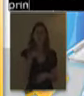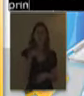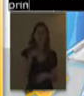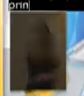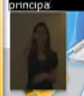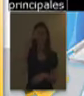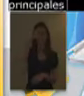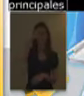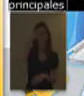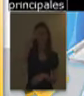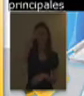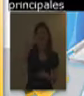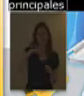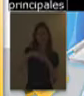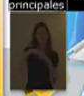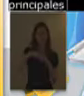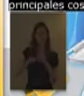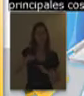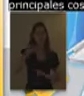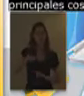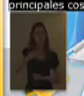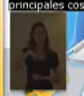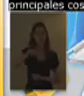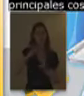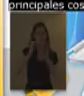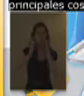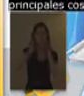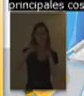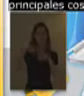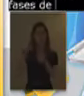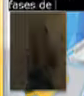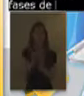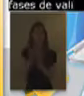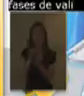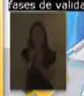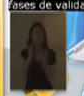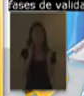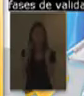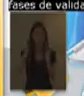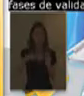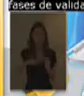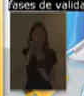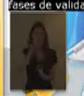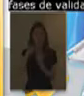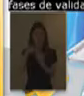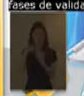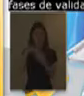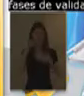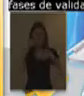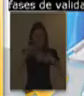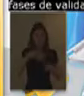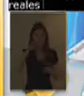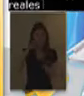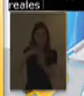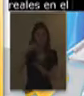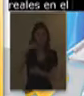well, I wanted to explain the main things that we've seen after the validation phases and the tests with real